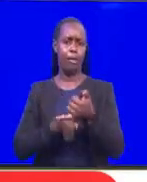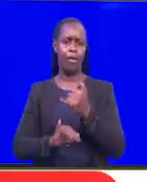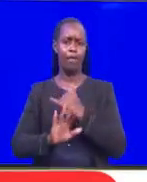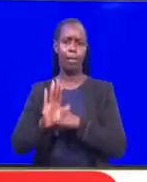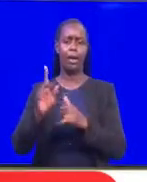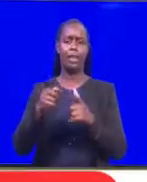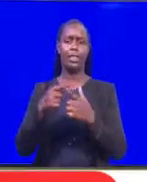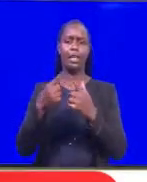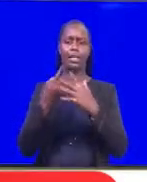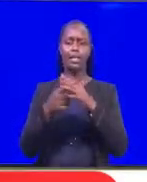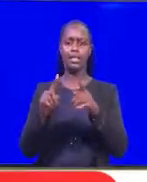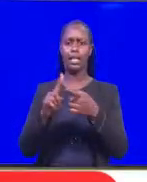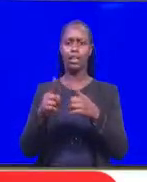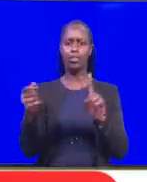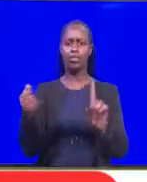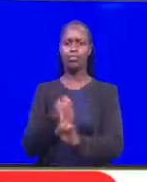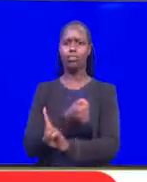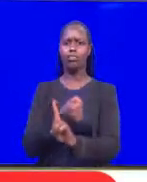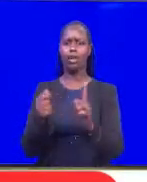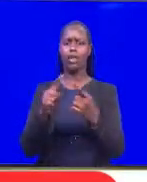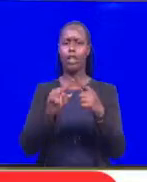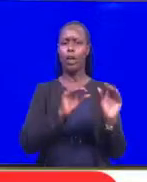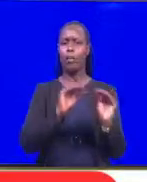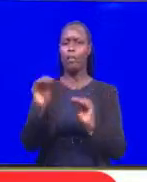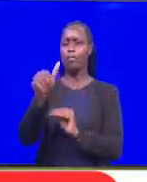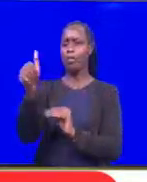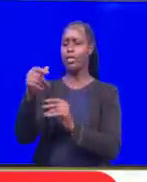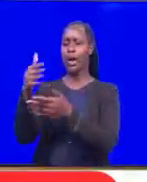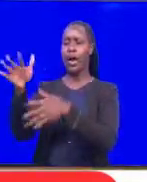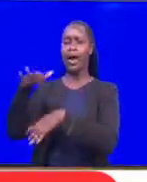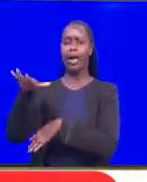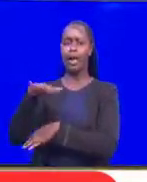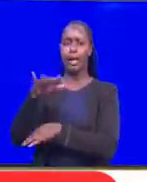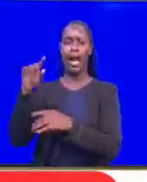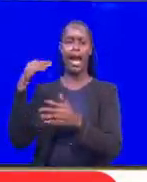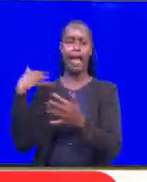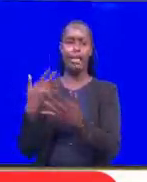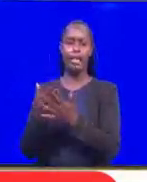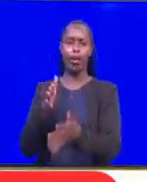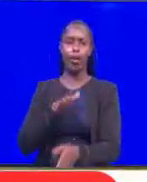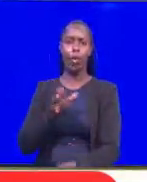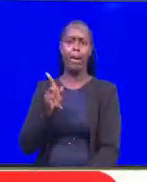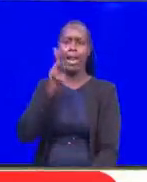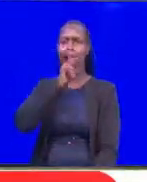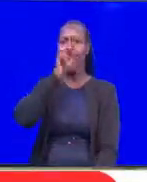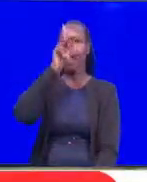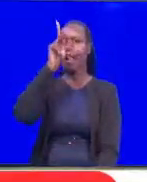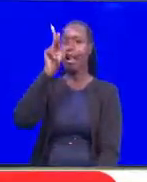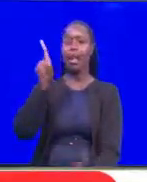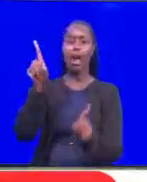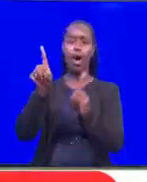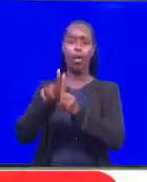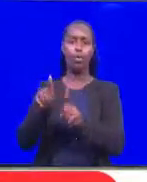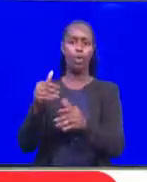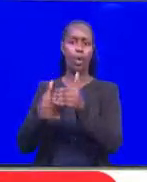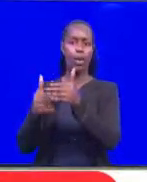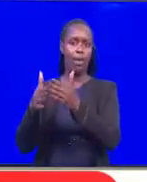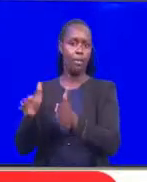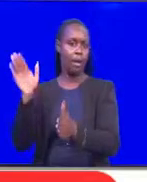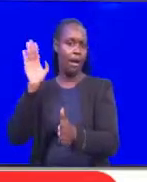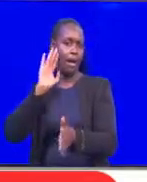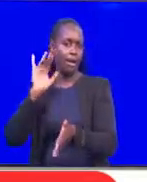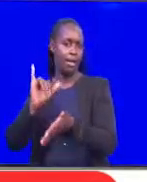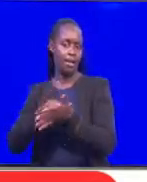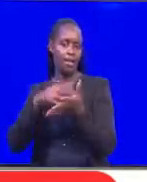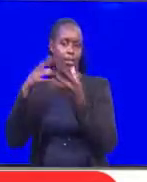they dragged her towards a nearby swamp until her cries for help alerted other family members and neighbors, prompting a swift response to